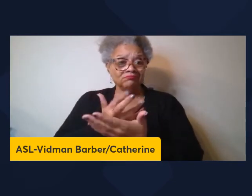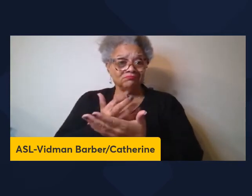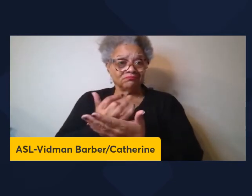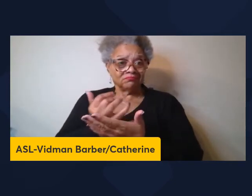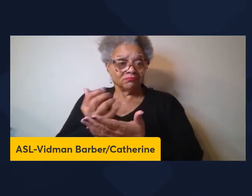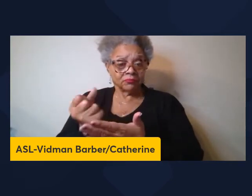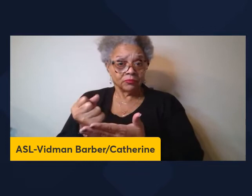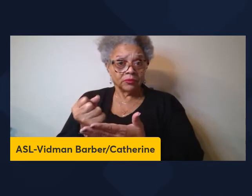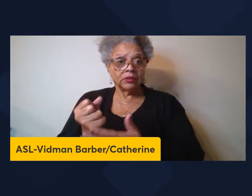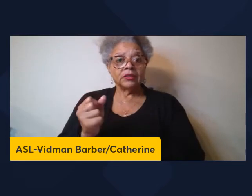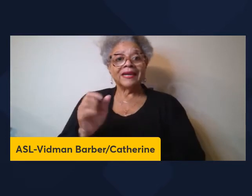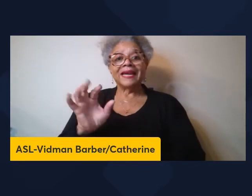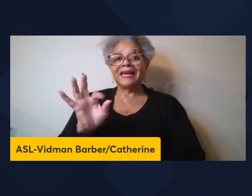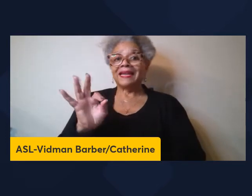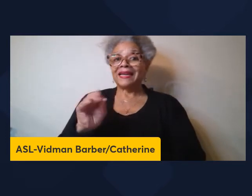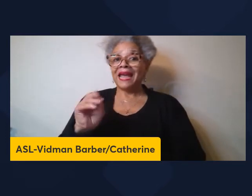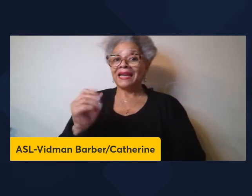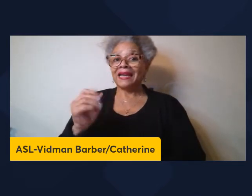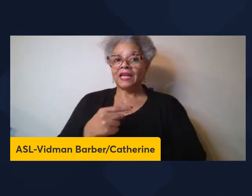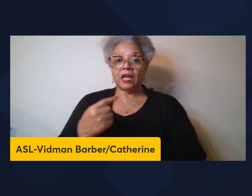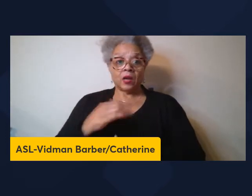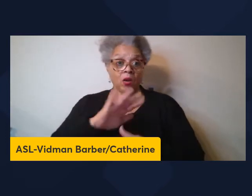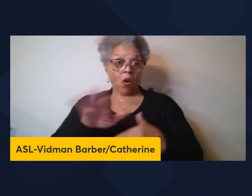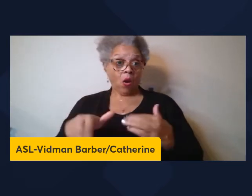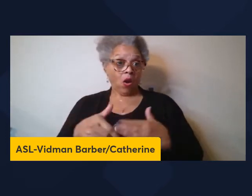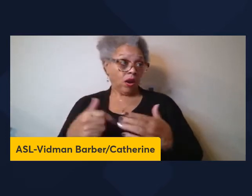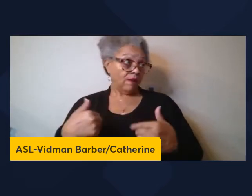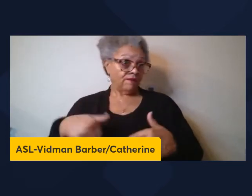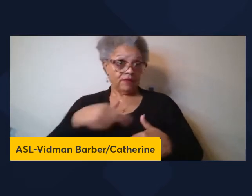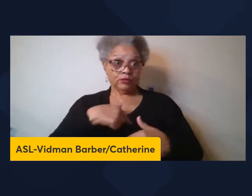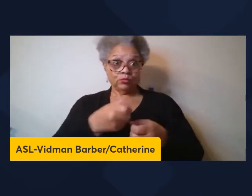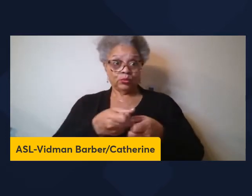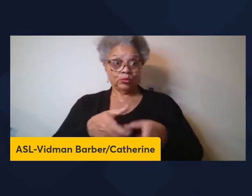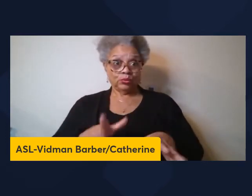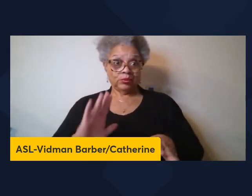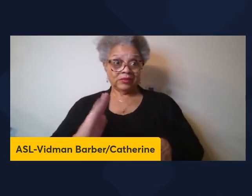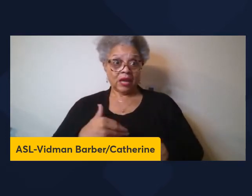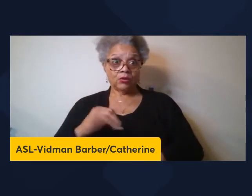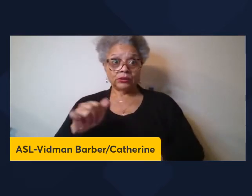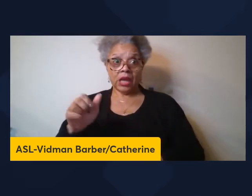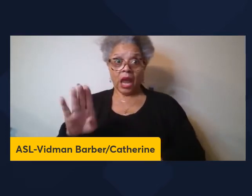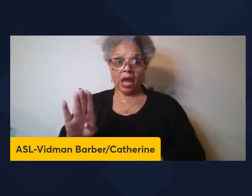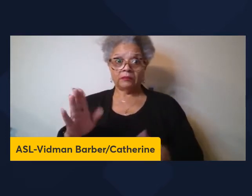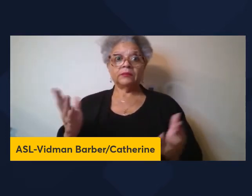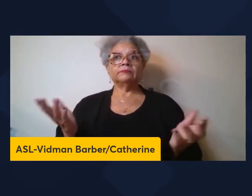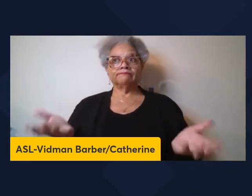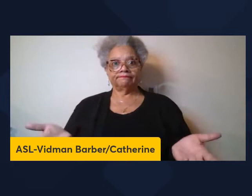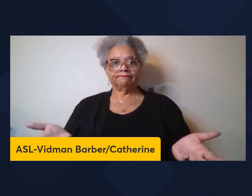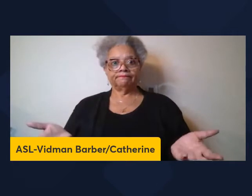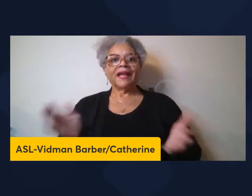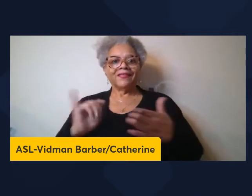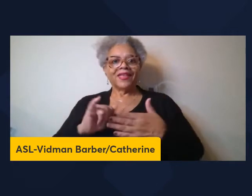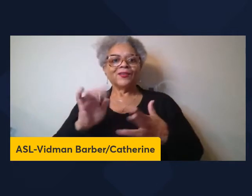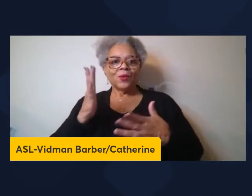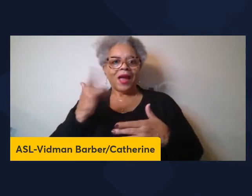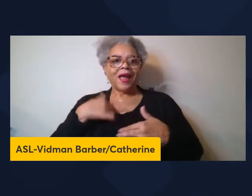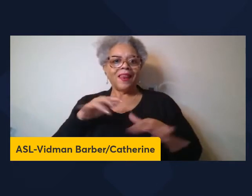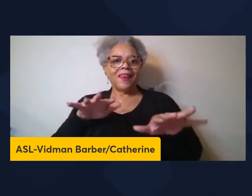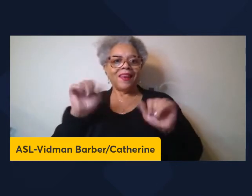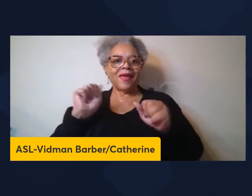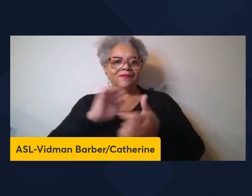in 90 days, we would all be losing our jobs. So that's how I essentially left academia. I